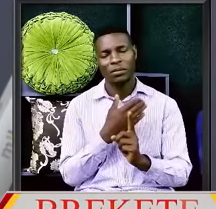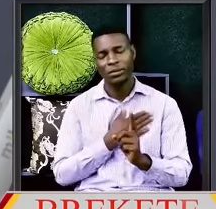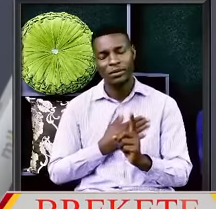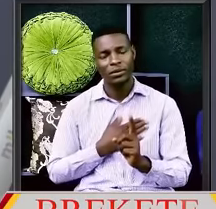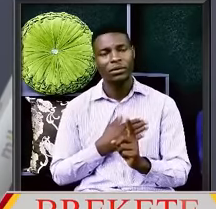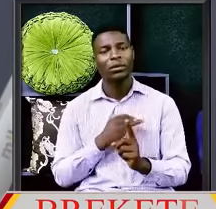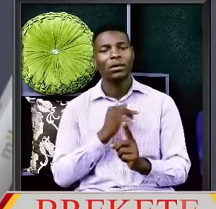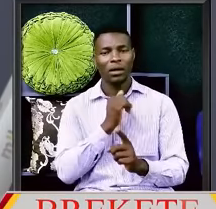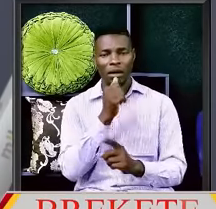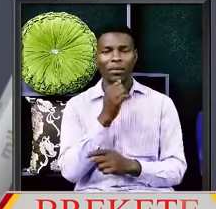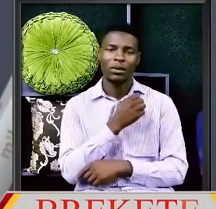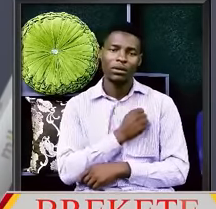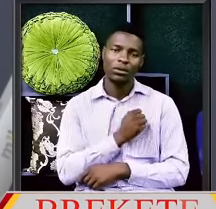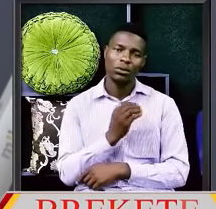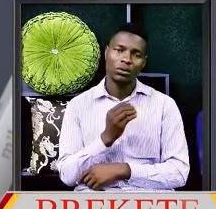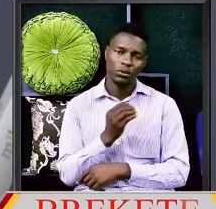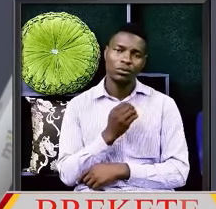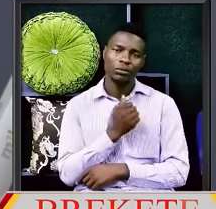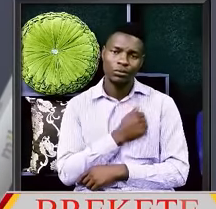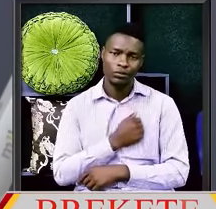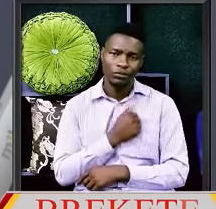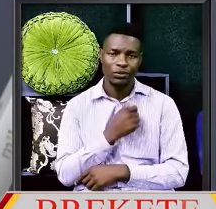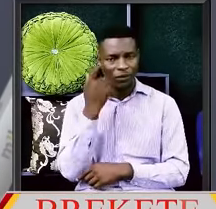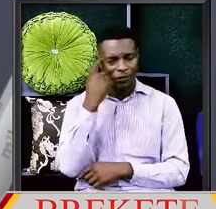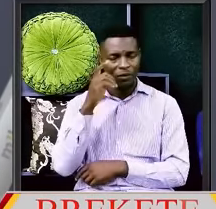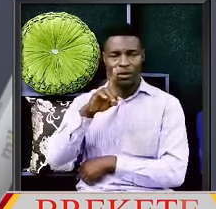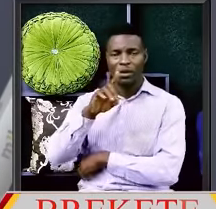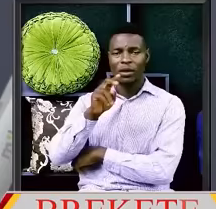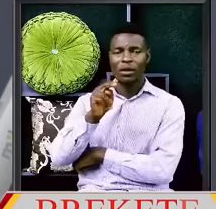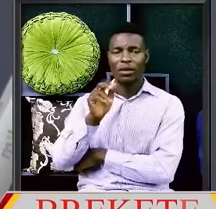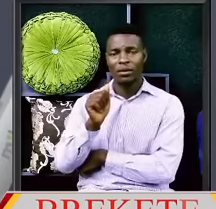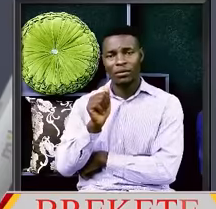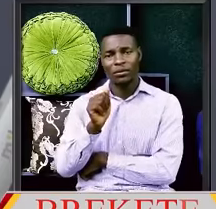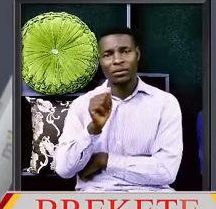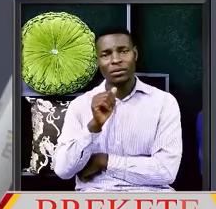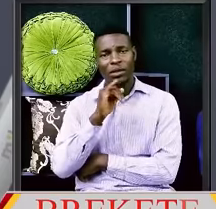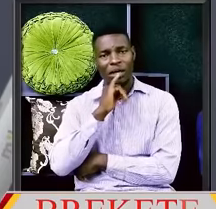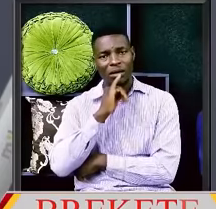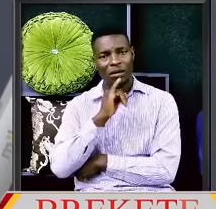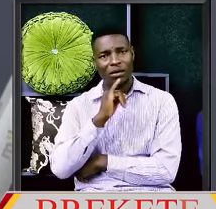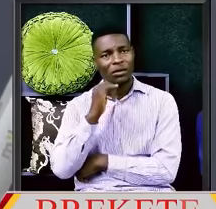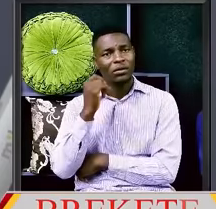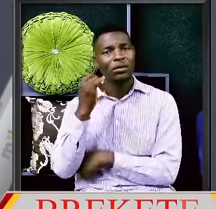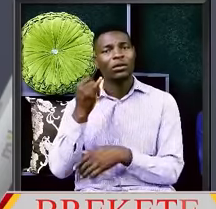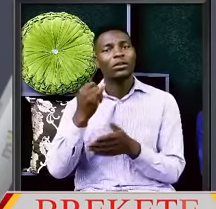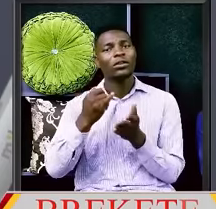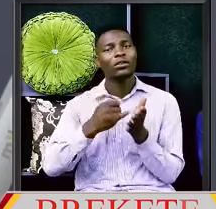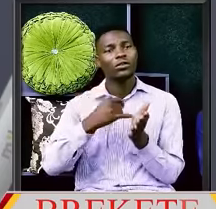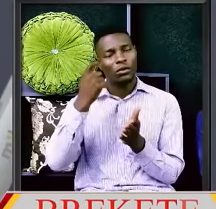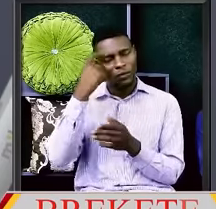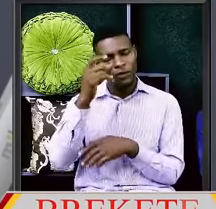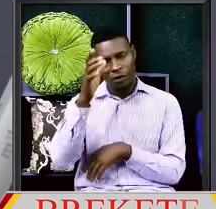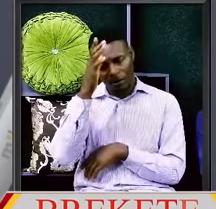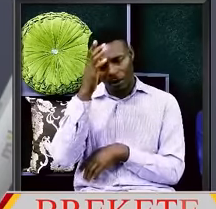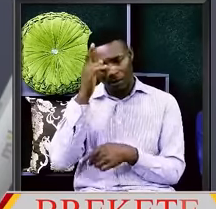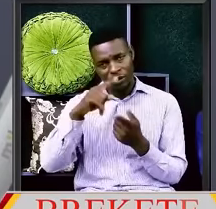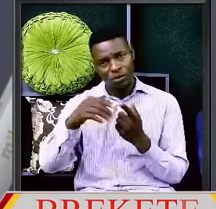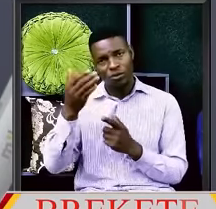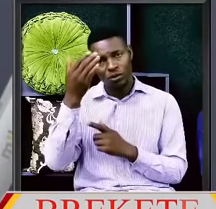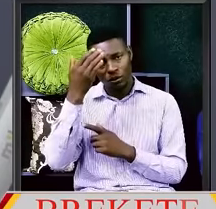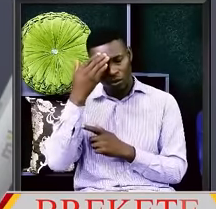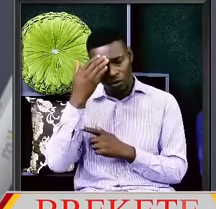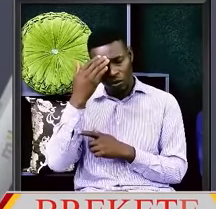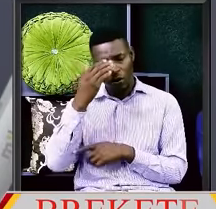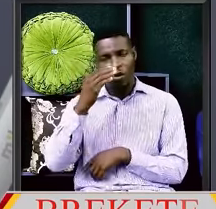I'm so sorry. Yes, I'm so sorry. Yes, okay, for the DNA, it's just for Baba to know